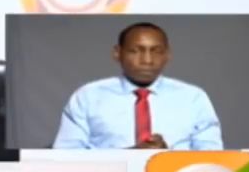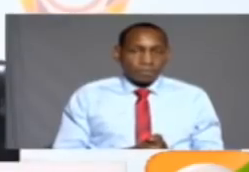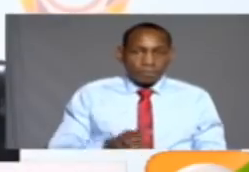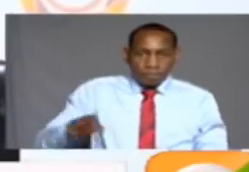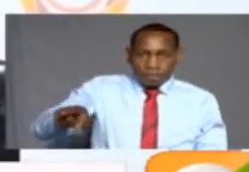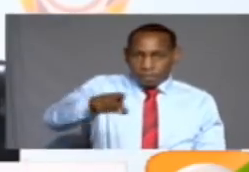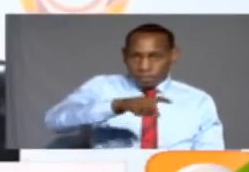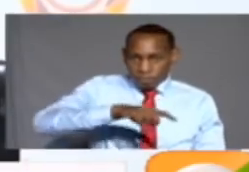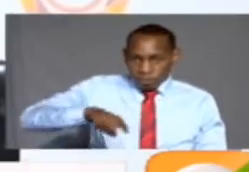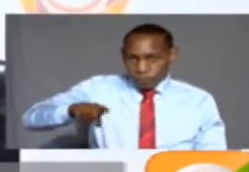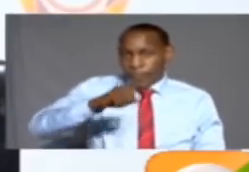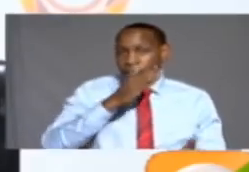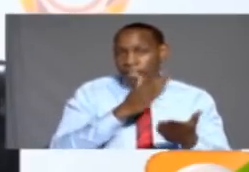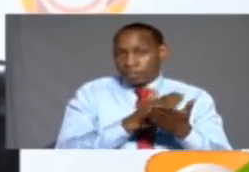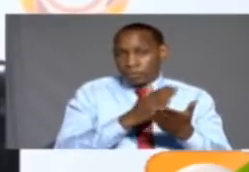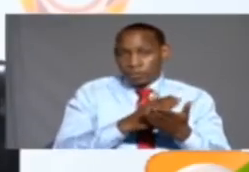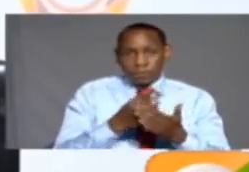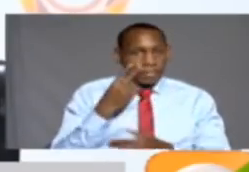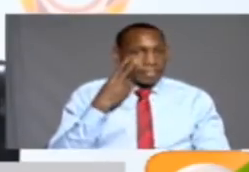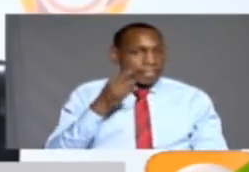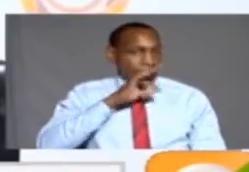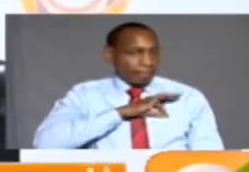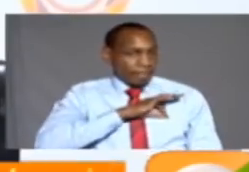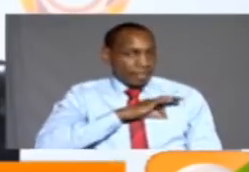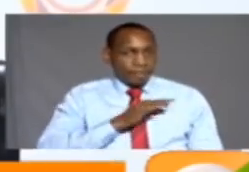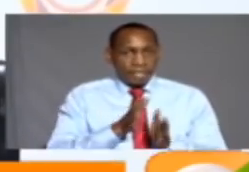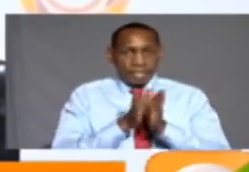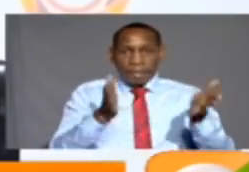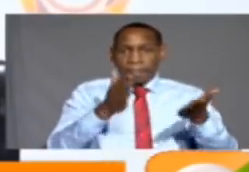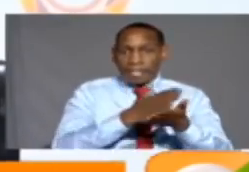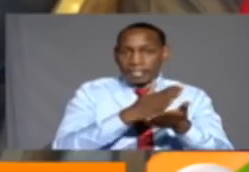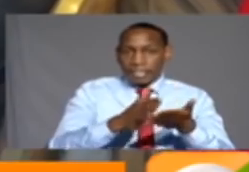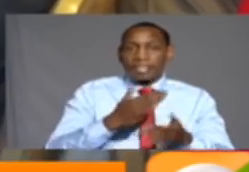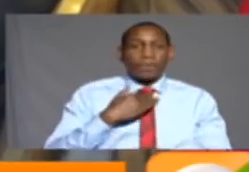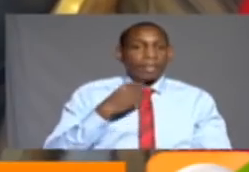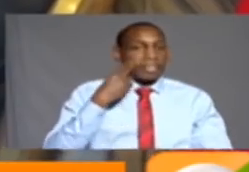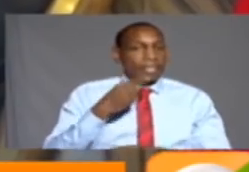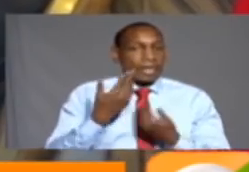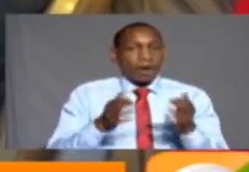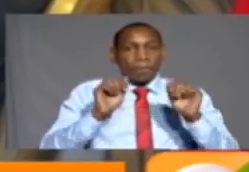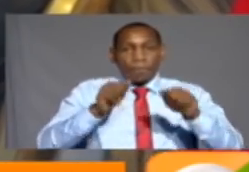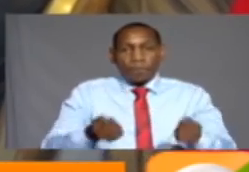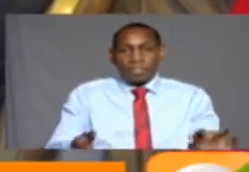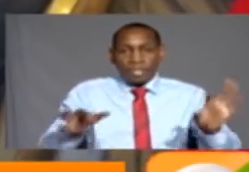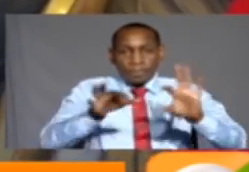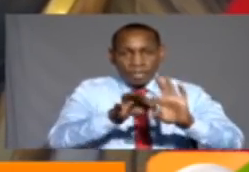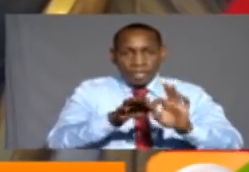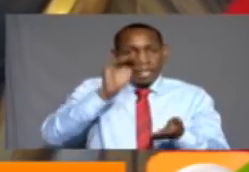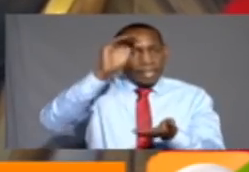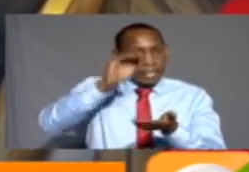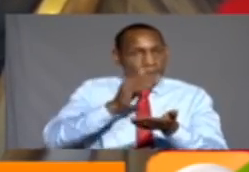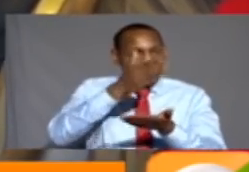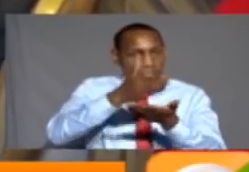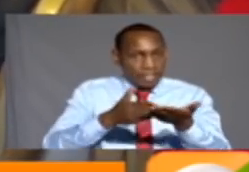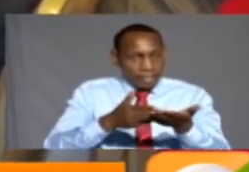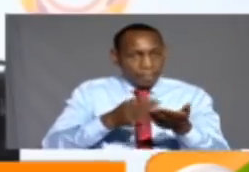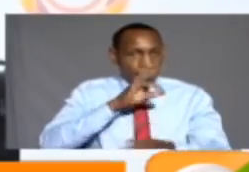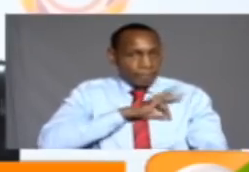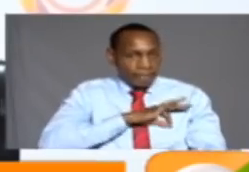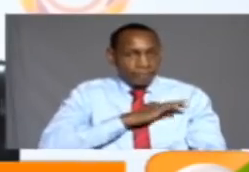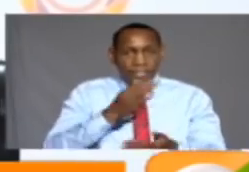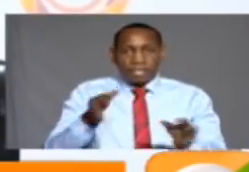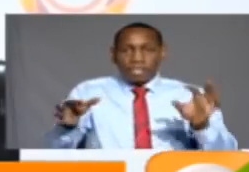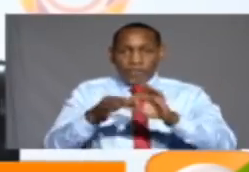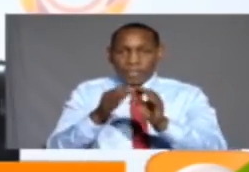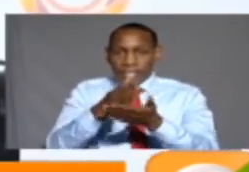We are of course looking at the allowances in the public sector, and we would like to see how we can be able to harmonize, reduce some of them, combine some of